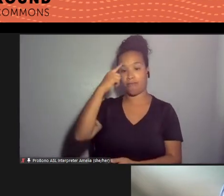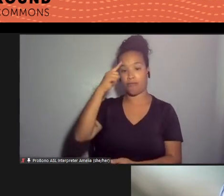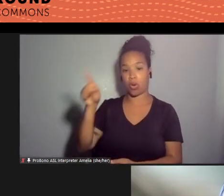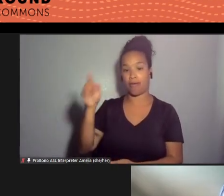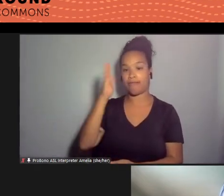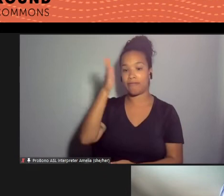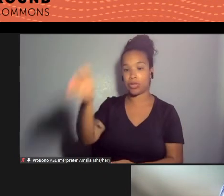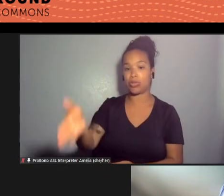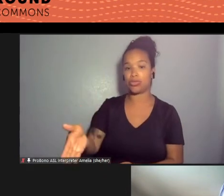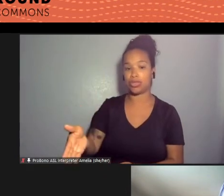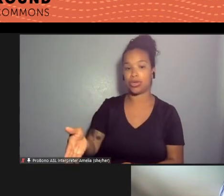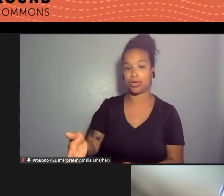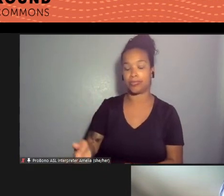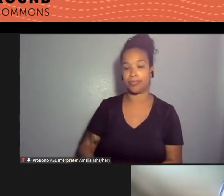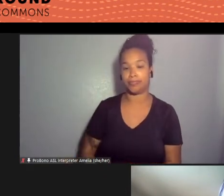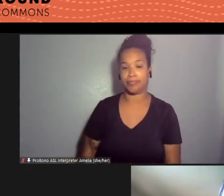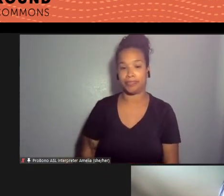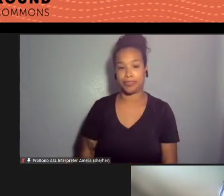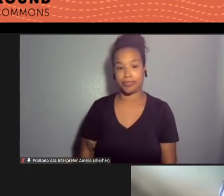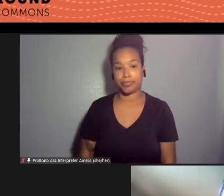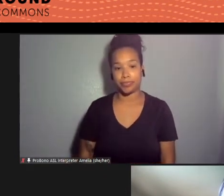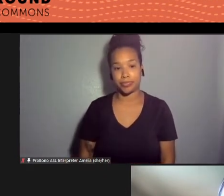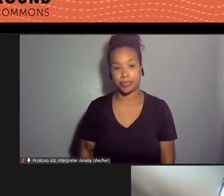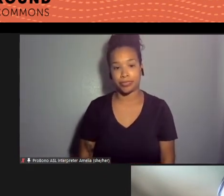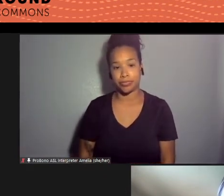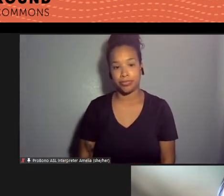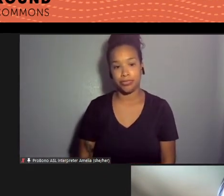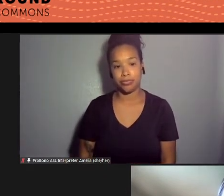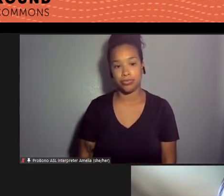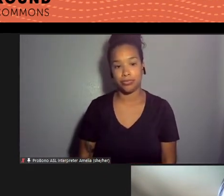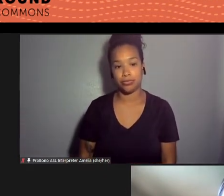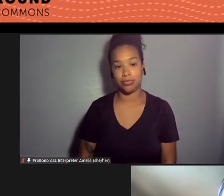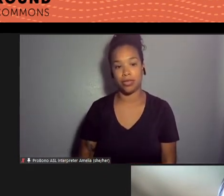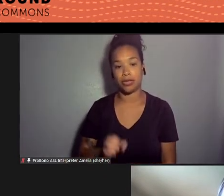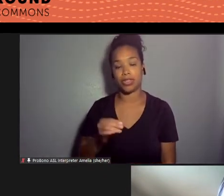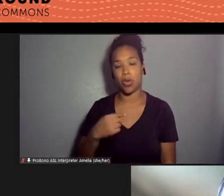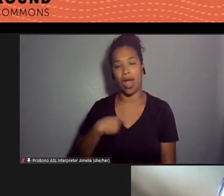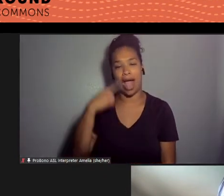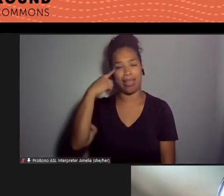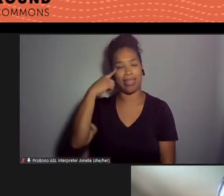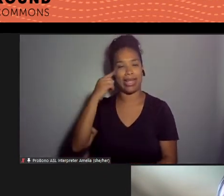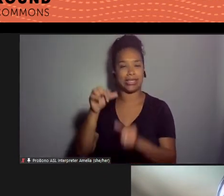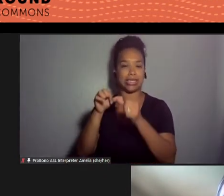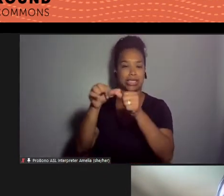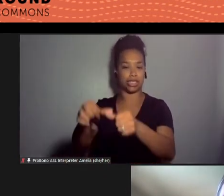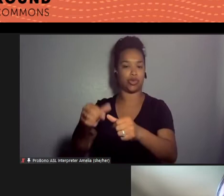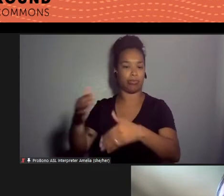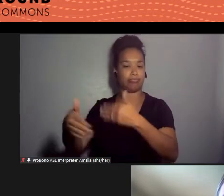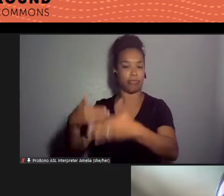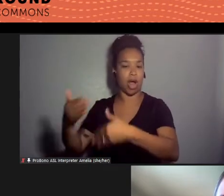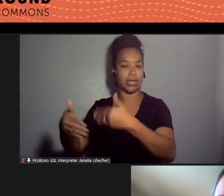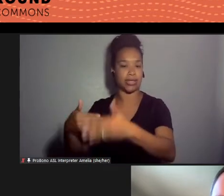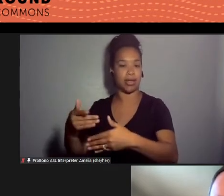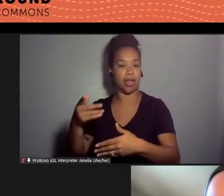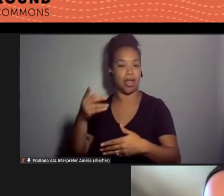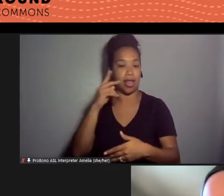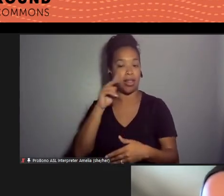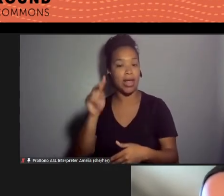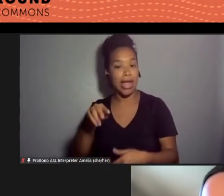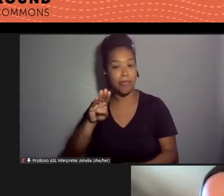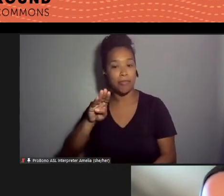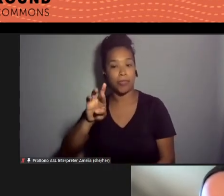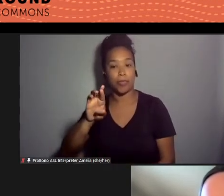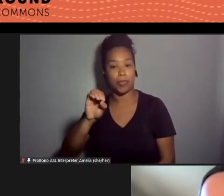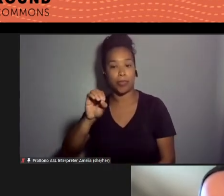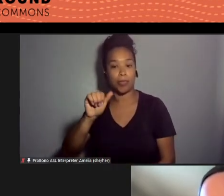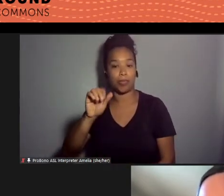better angels, so to speak. So I think that is a continuing process. And, you know, look at Broadway this last year. Like, Broadway's not everything, of